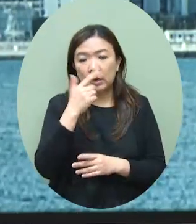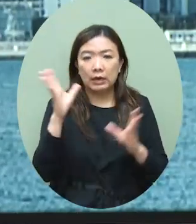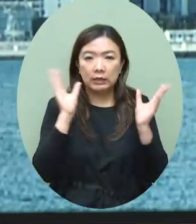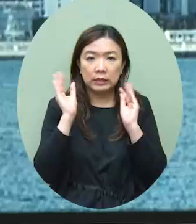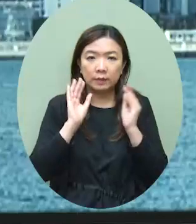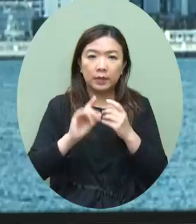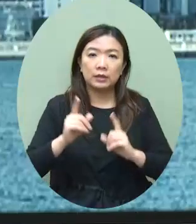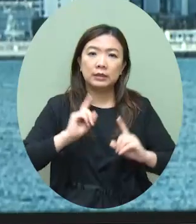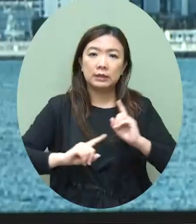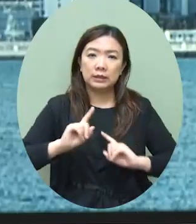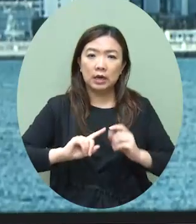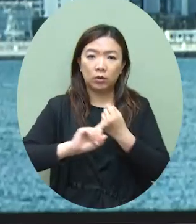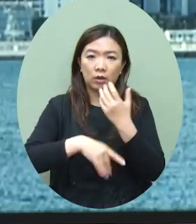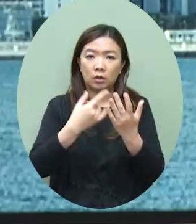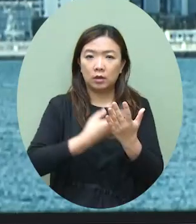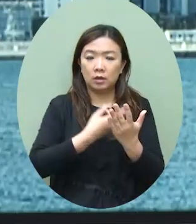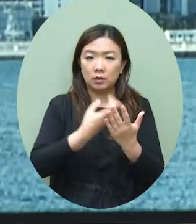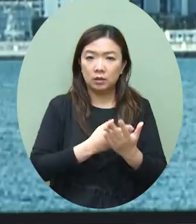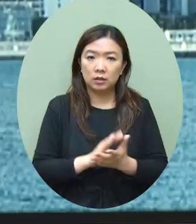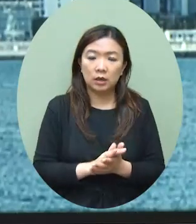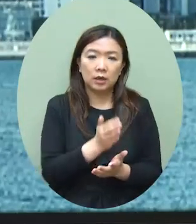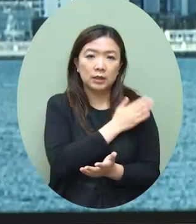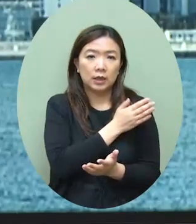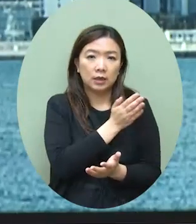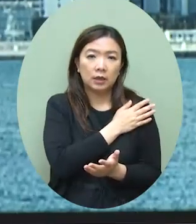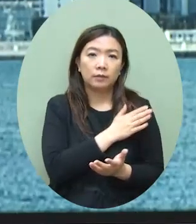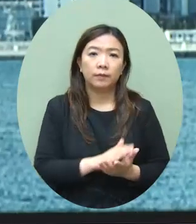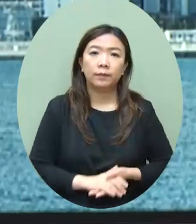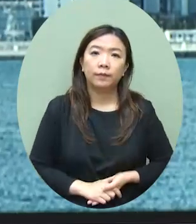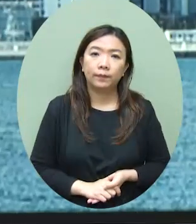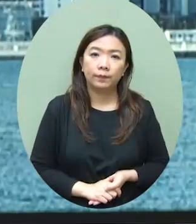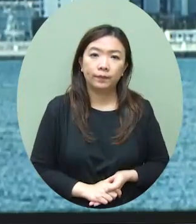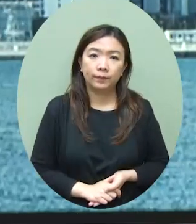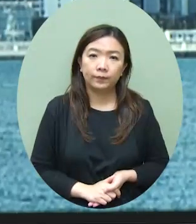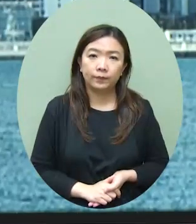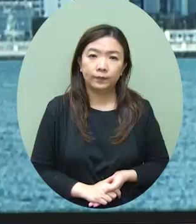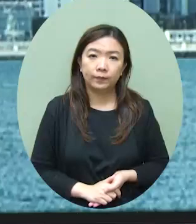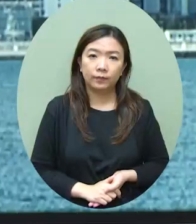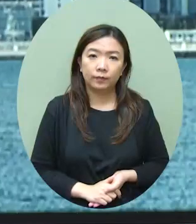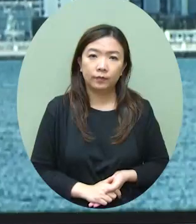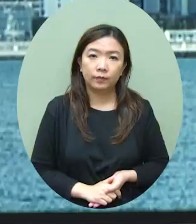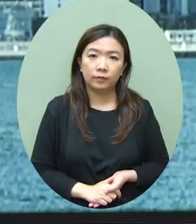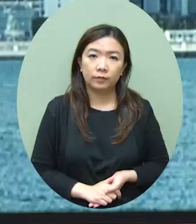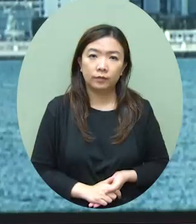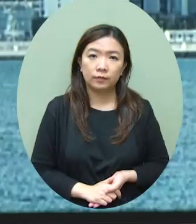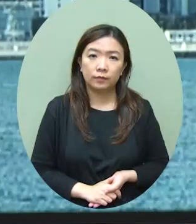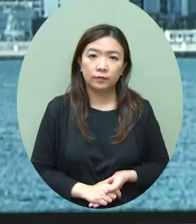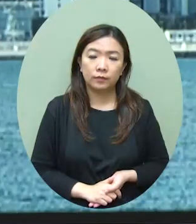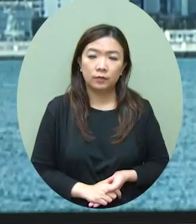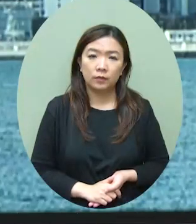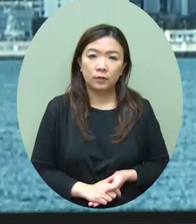your freedom. So I have no particular comment on those two incidents that you have